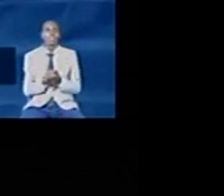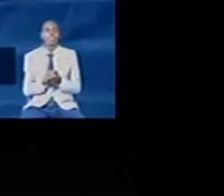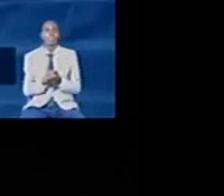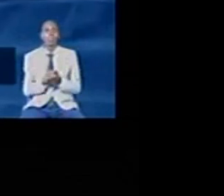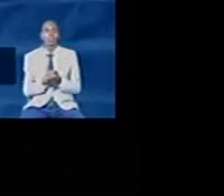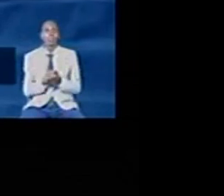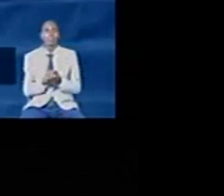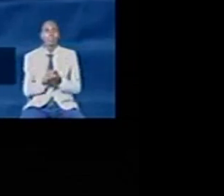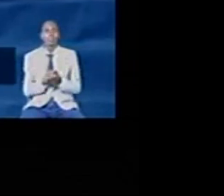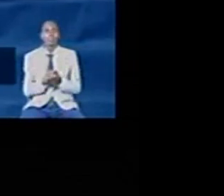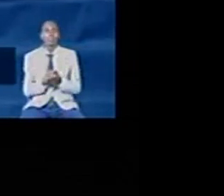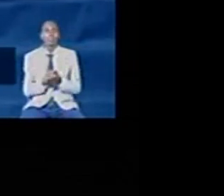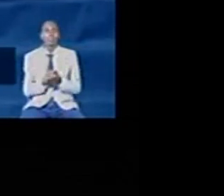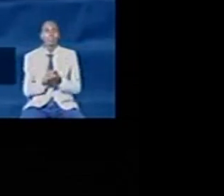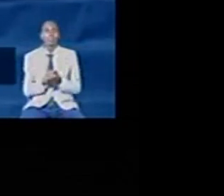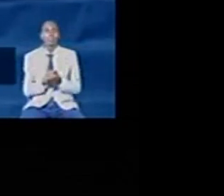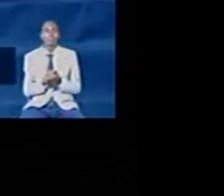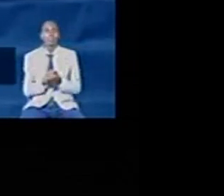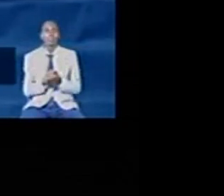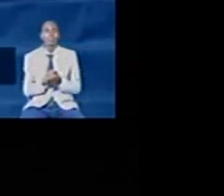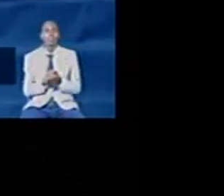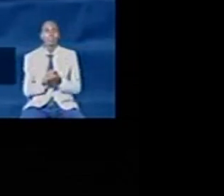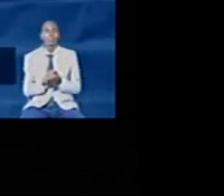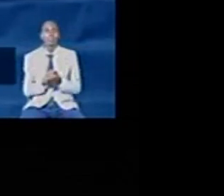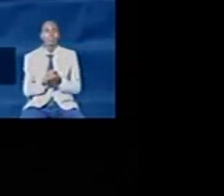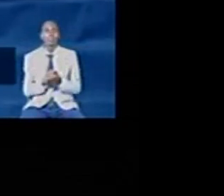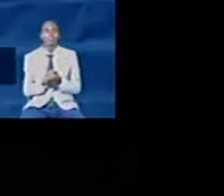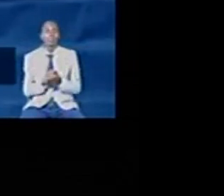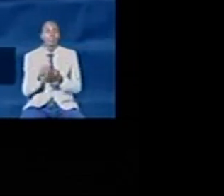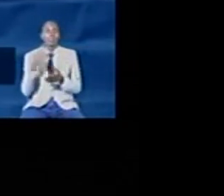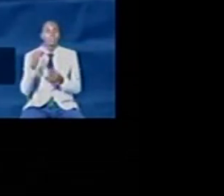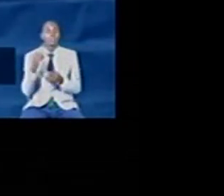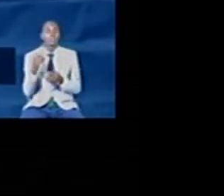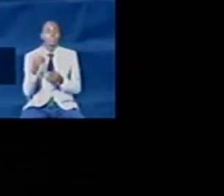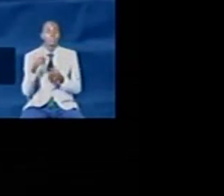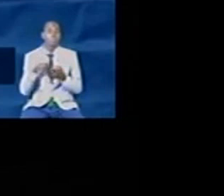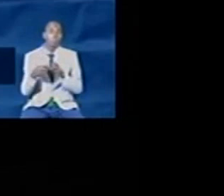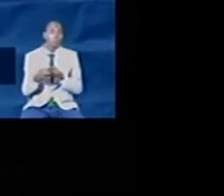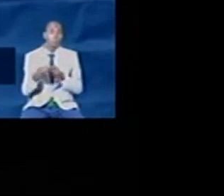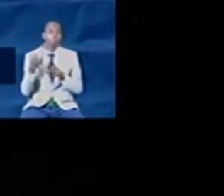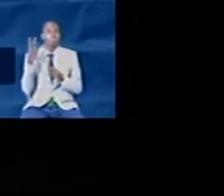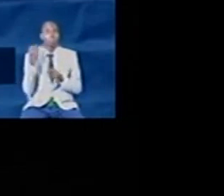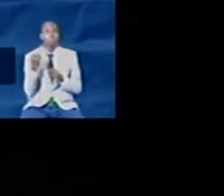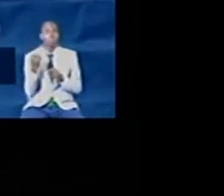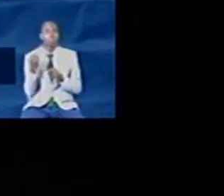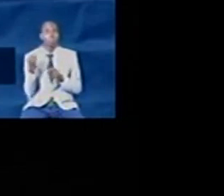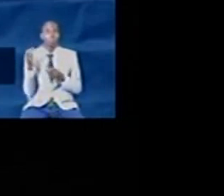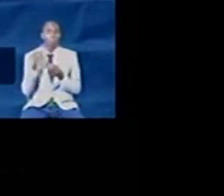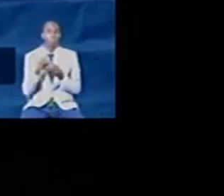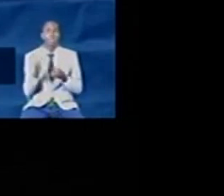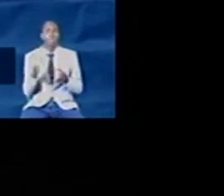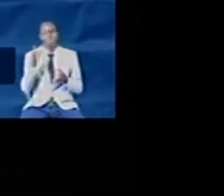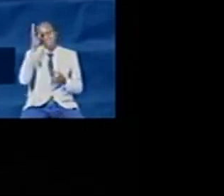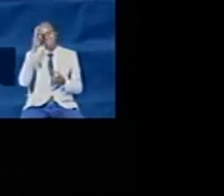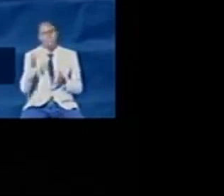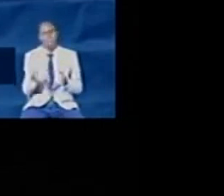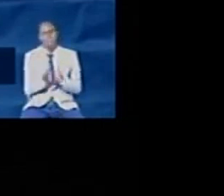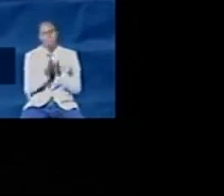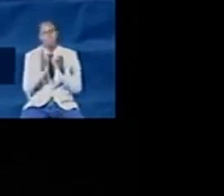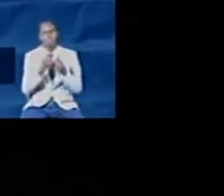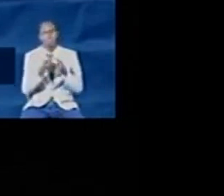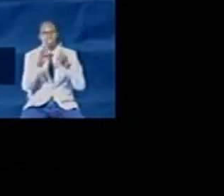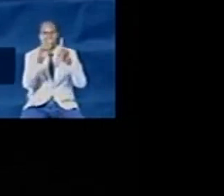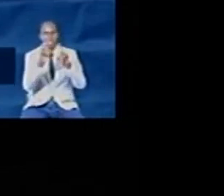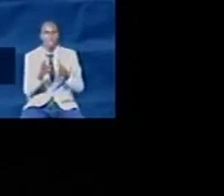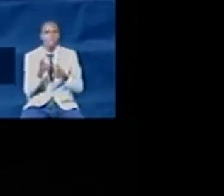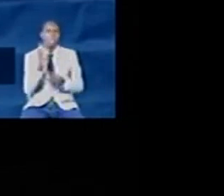go straight to the point. I said, okay, that the thing was severe. He said, okay, maybe she should test me again. She should try and test me. Well, the